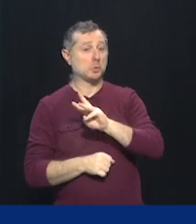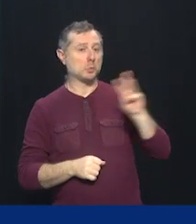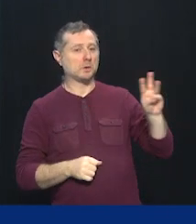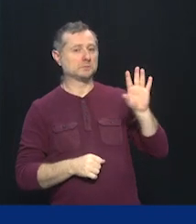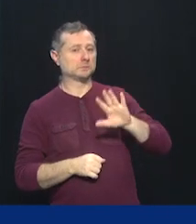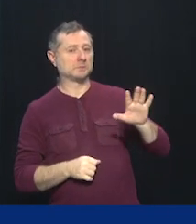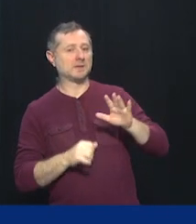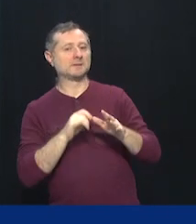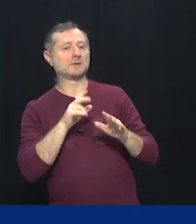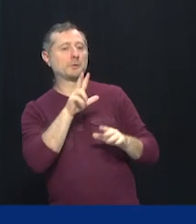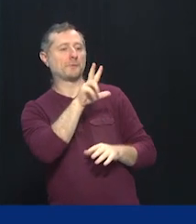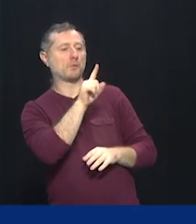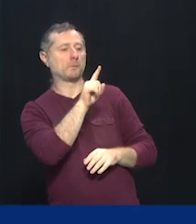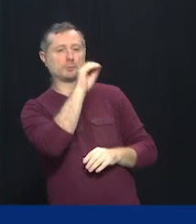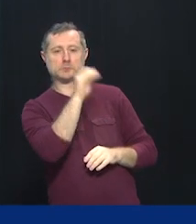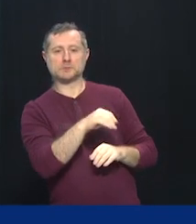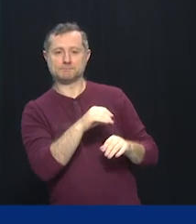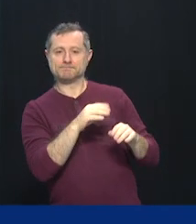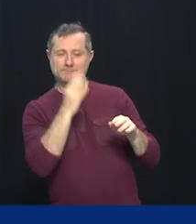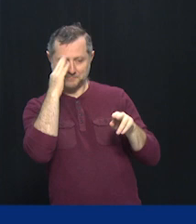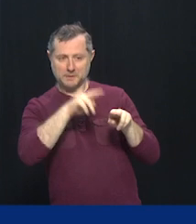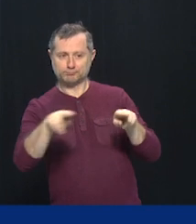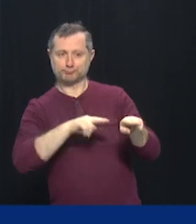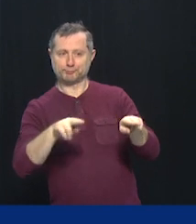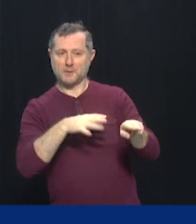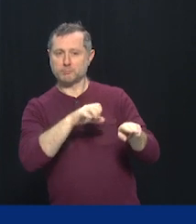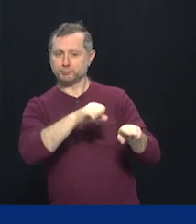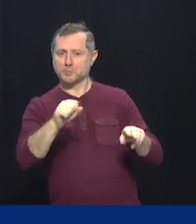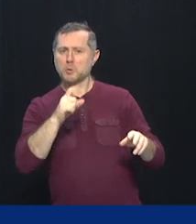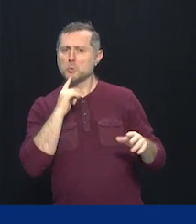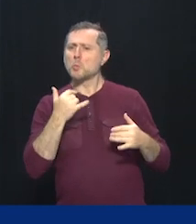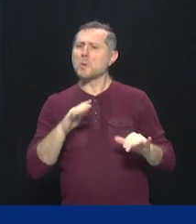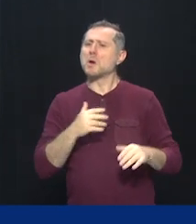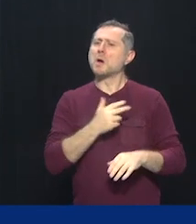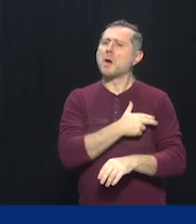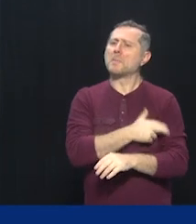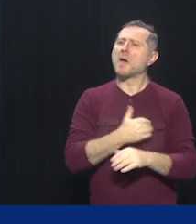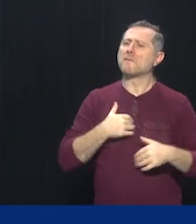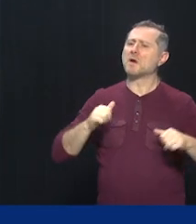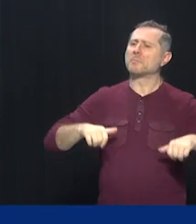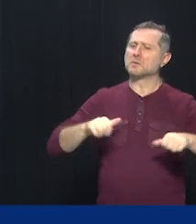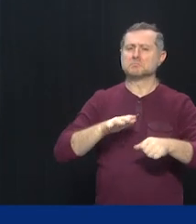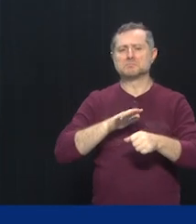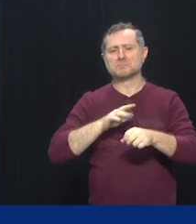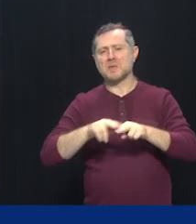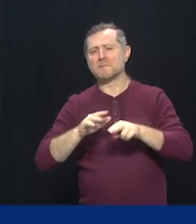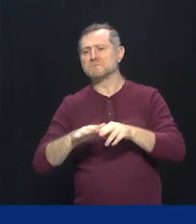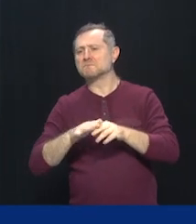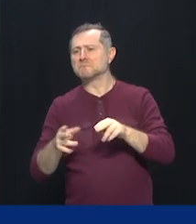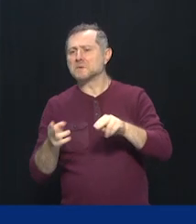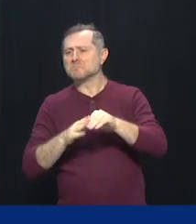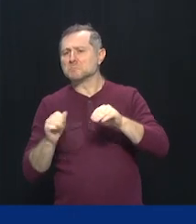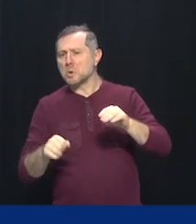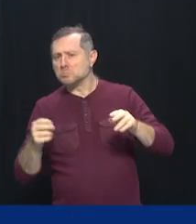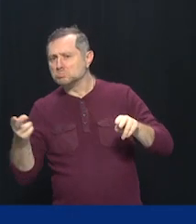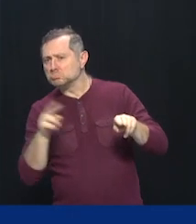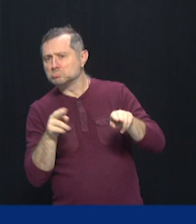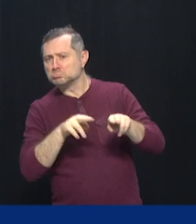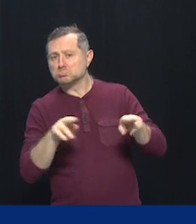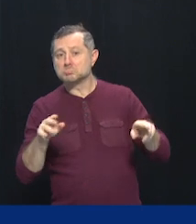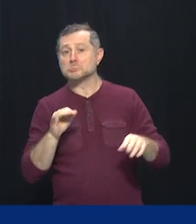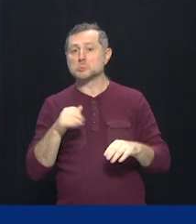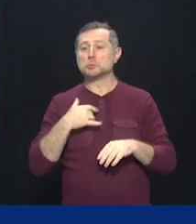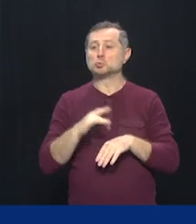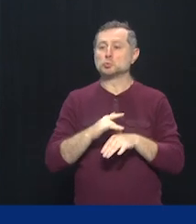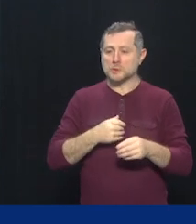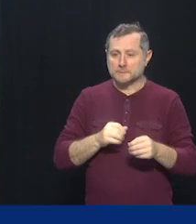have the capacity. But anything shifts, we know how to have surge. We know how to get the resources in. We've done it before.